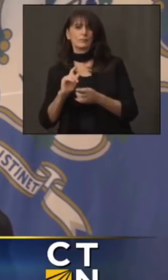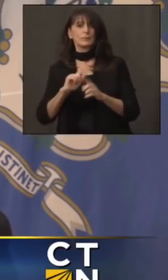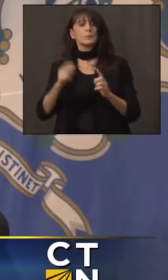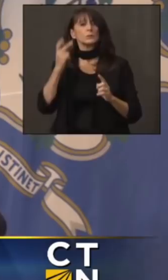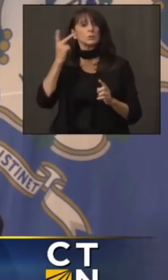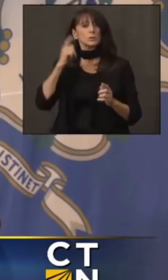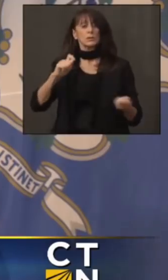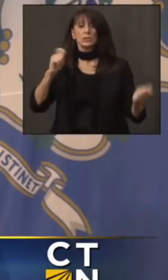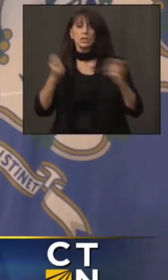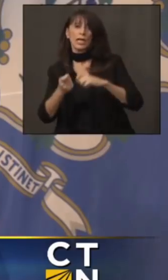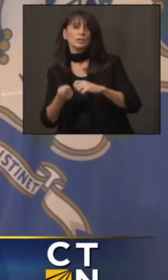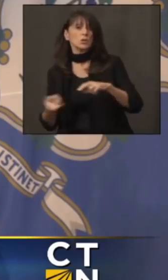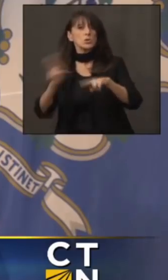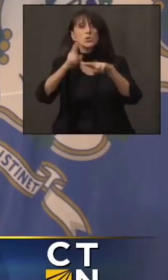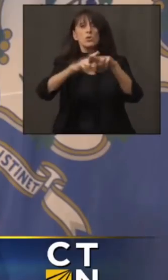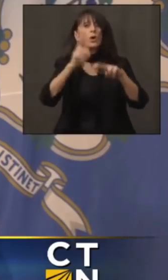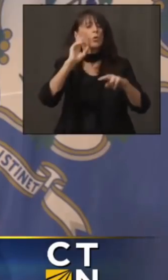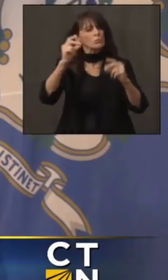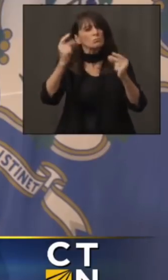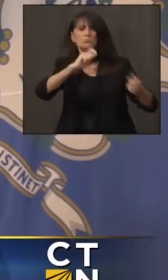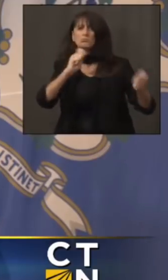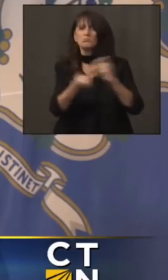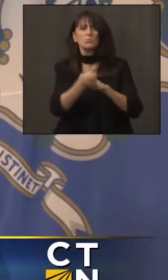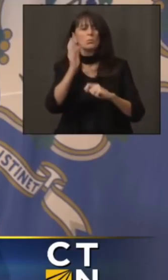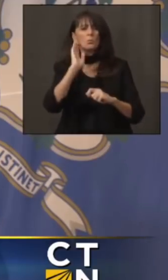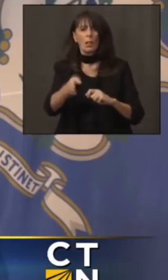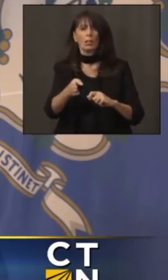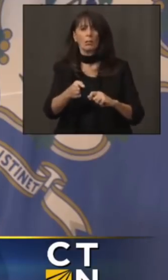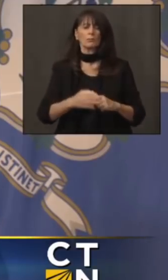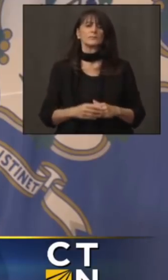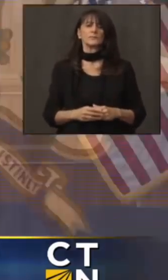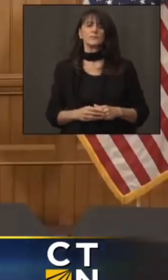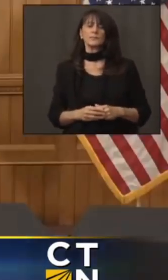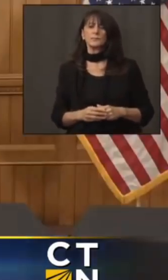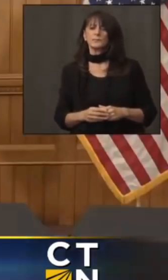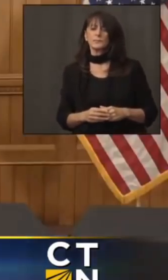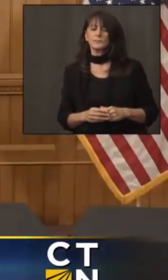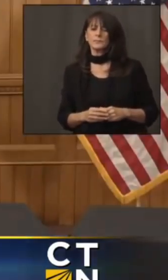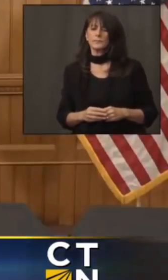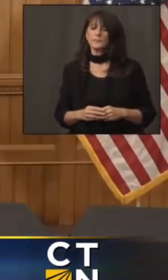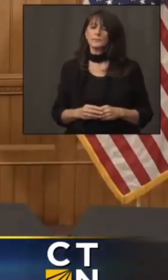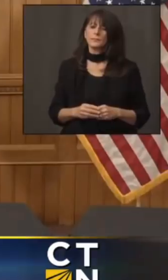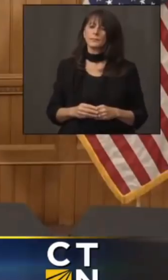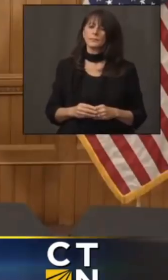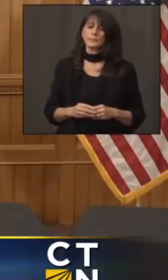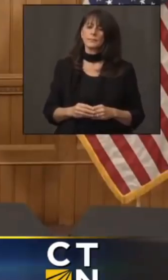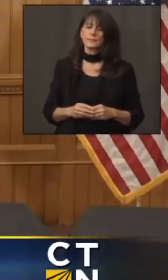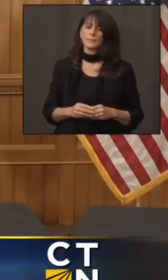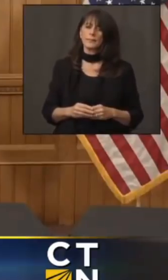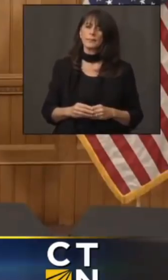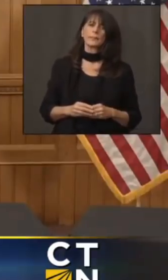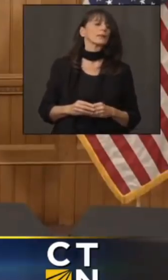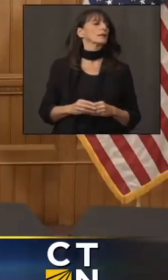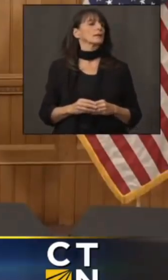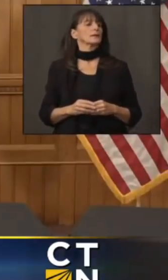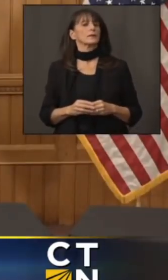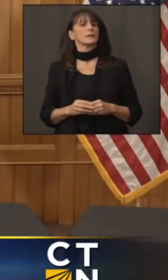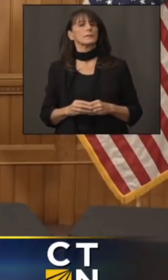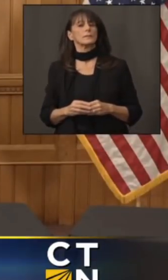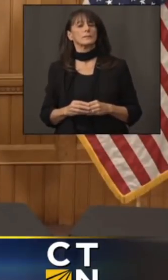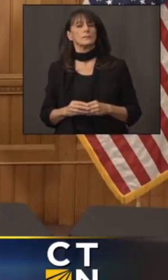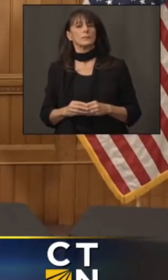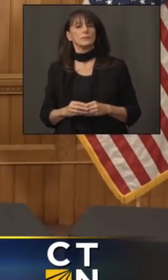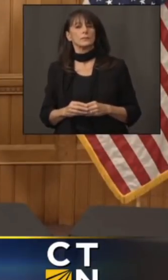big change, we're not afraid to change strategies. And is there a positivity rate that we need to be watching out for that